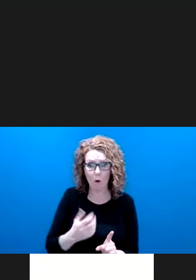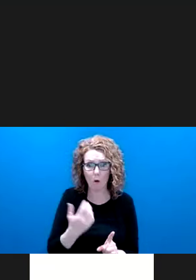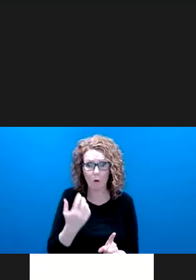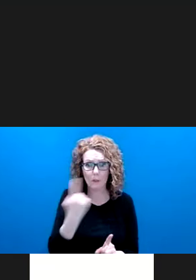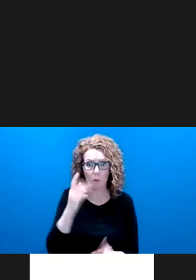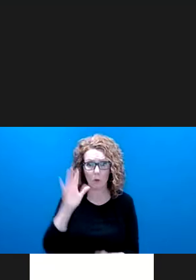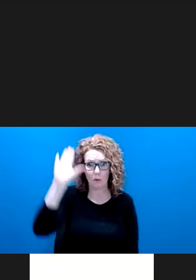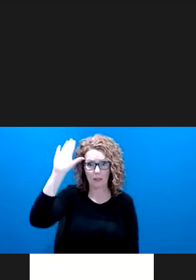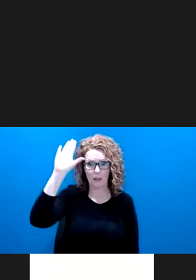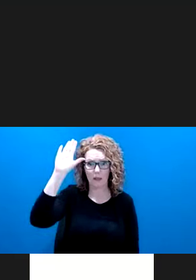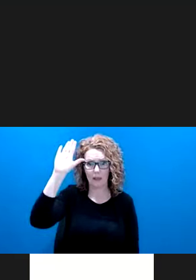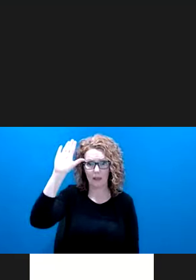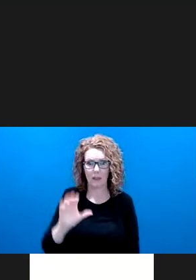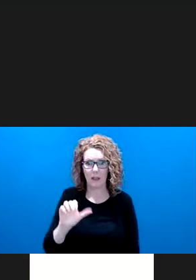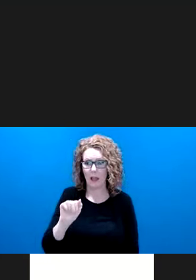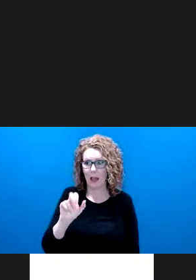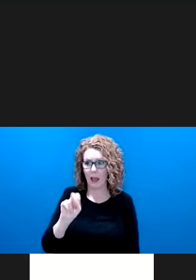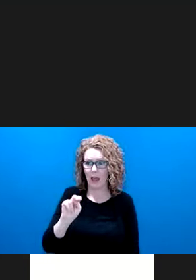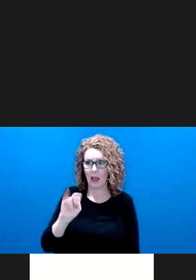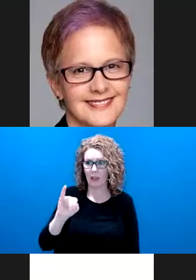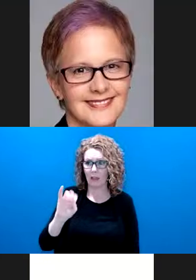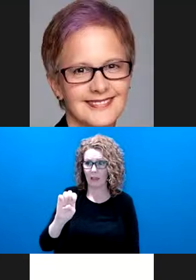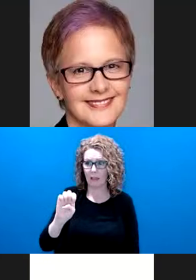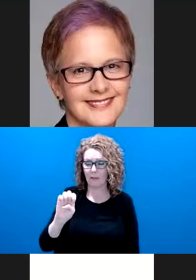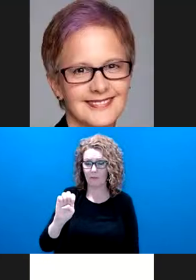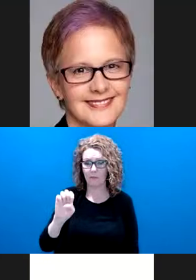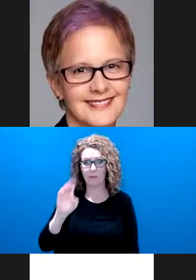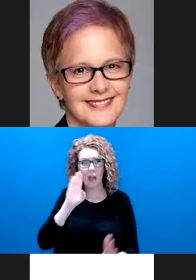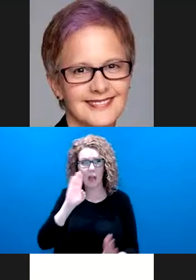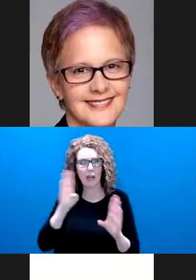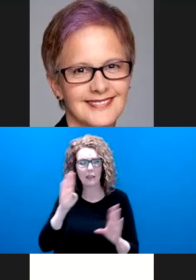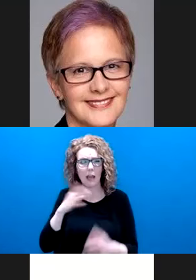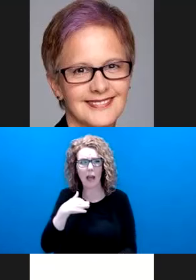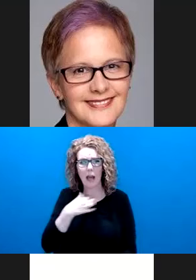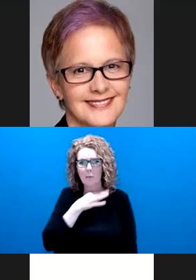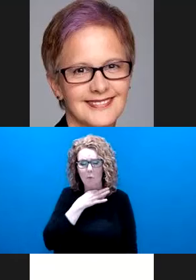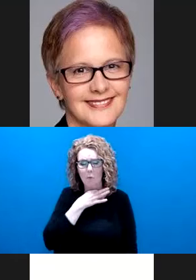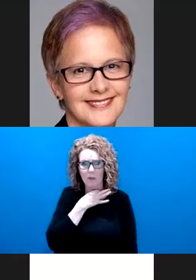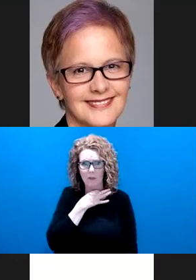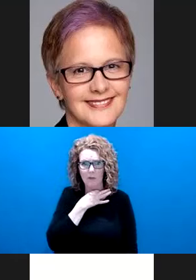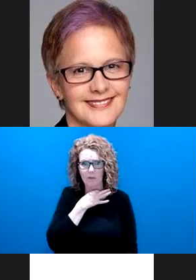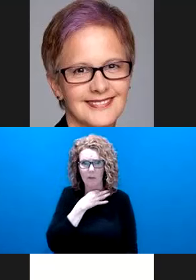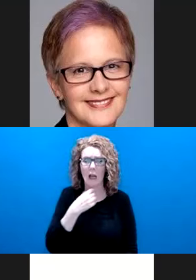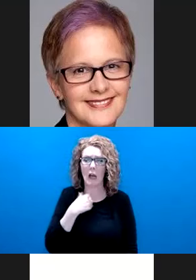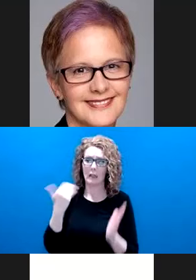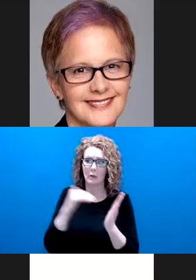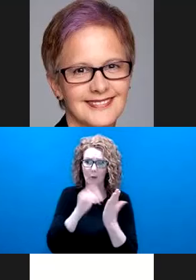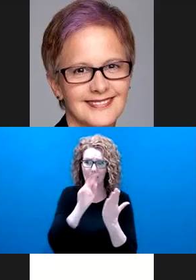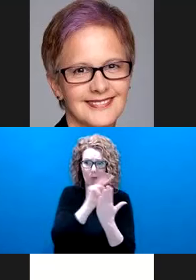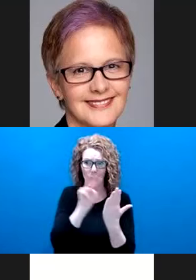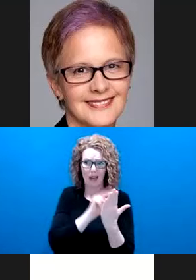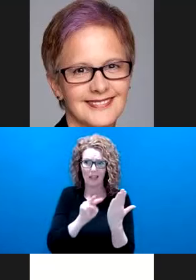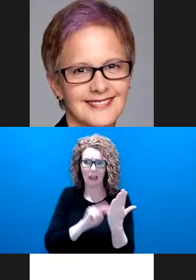hand up. Go ahead, Hanny. Hi, I'm wondering if I reread it and I don't find it all of